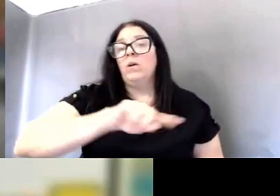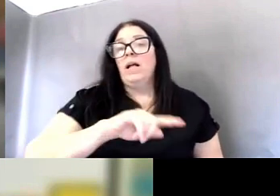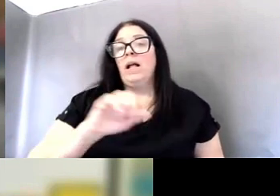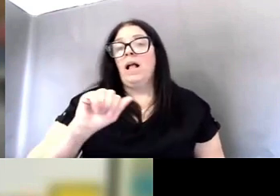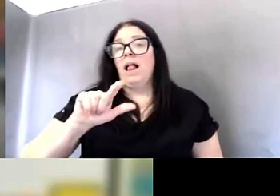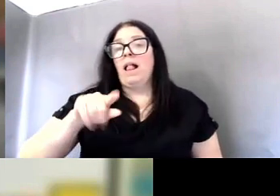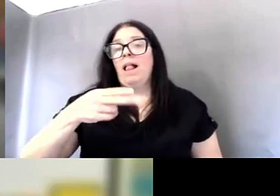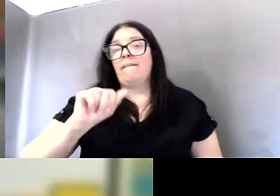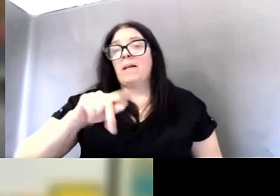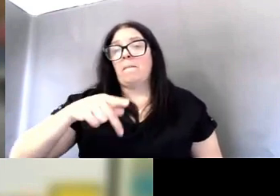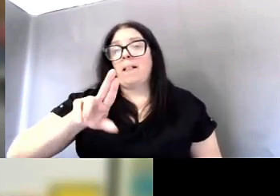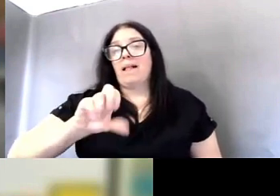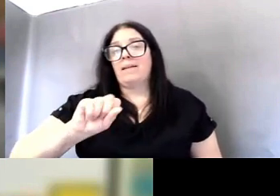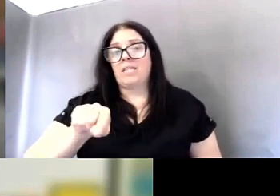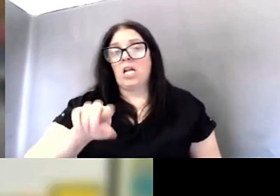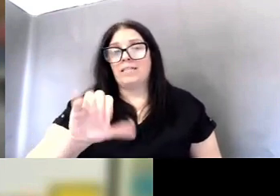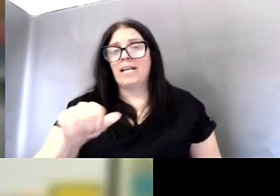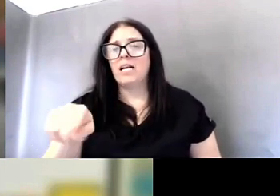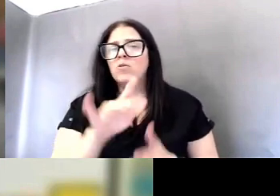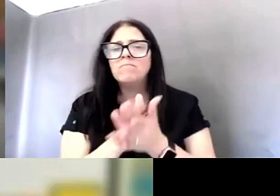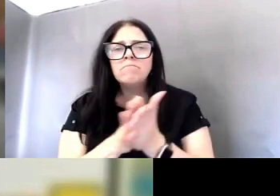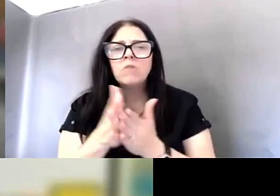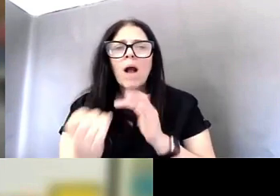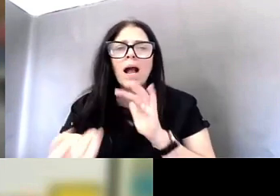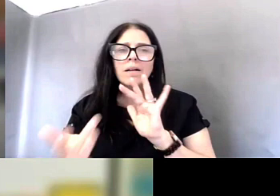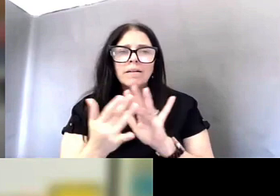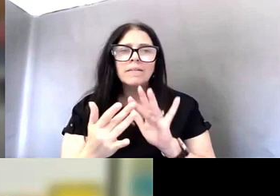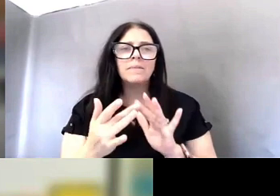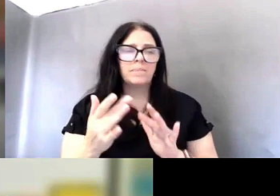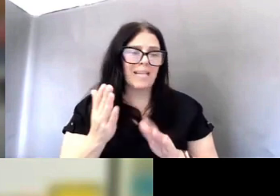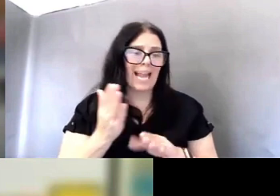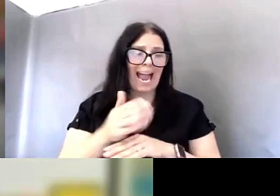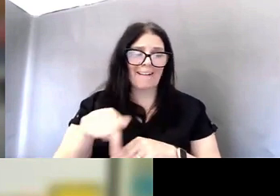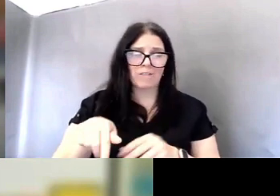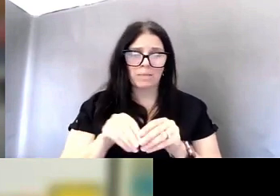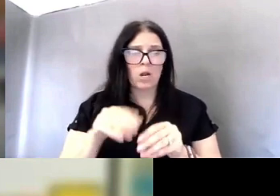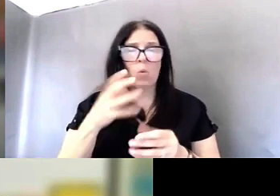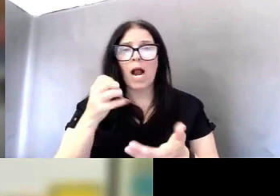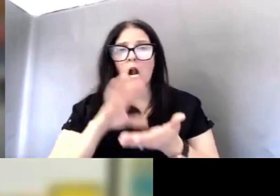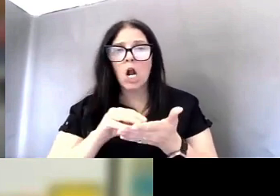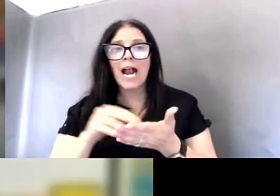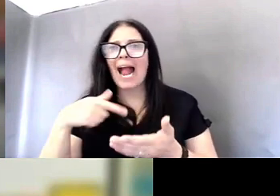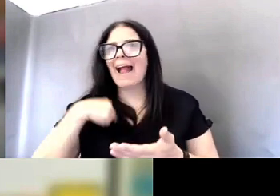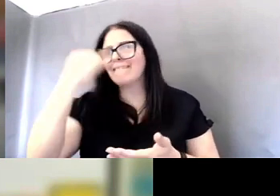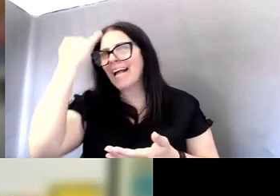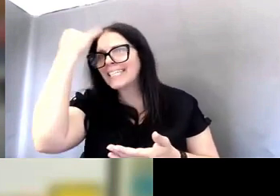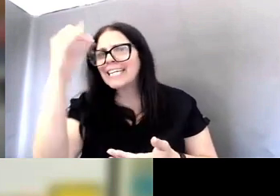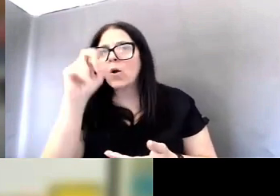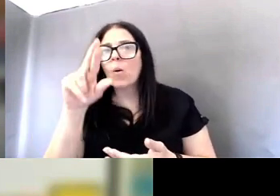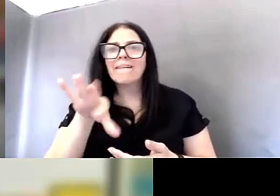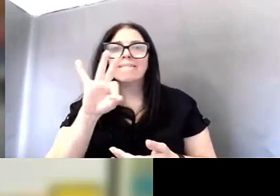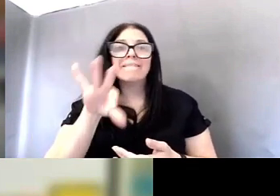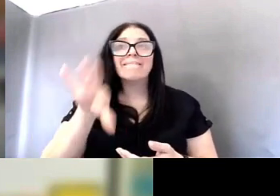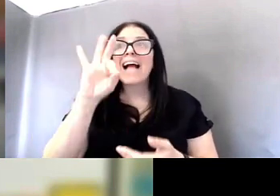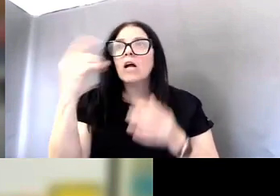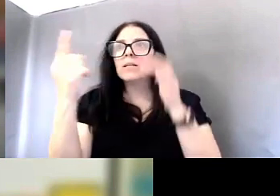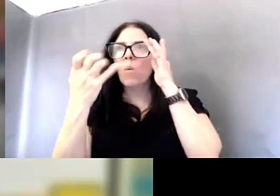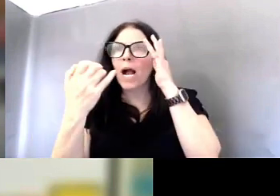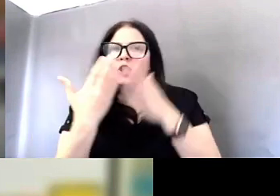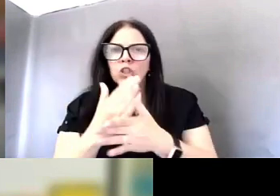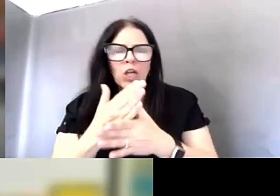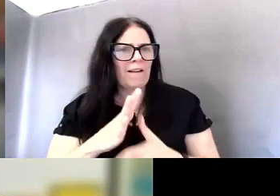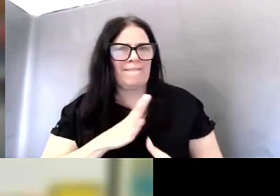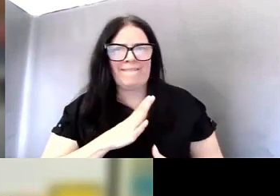our website. If you ever want to reach out to us after the session because you've got an idea, you found this amazing resource you feel we should